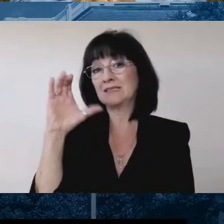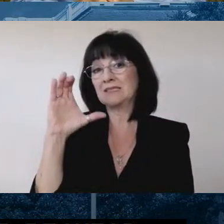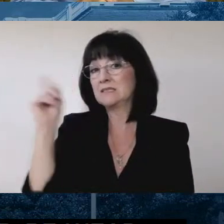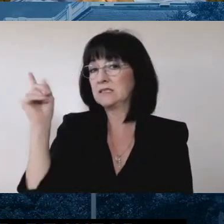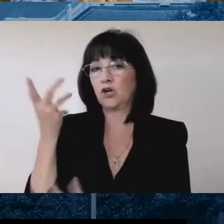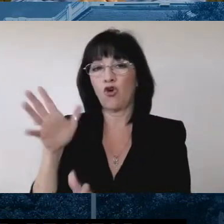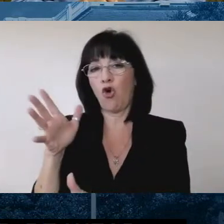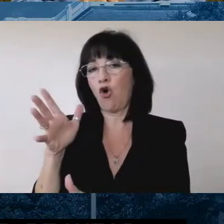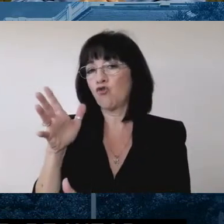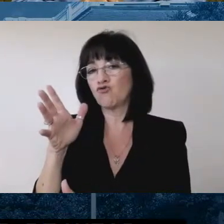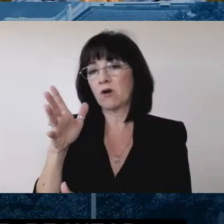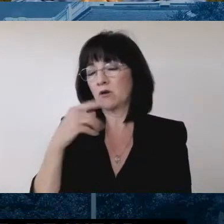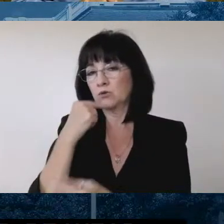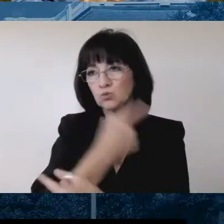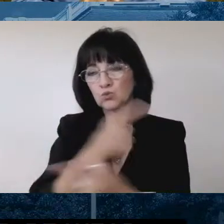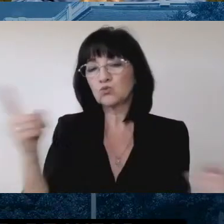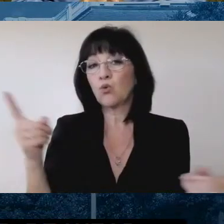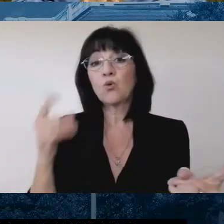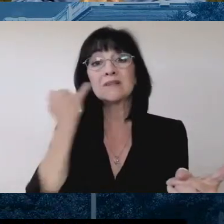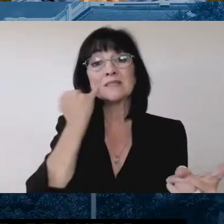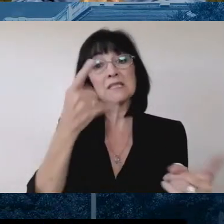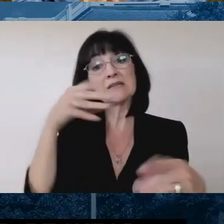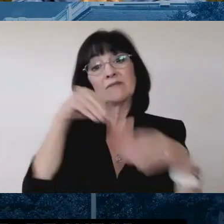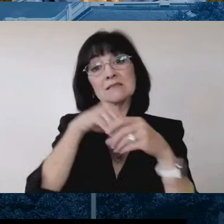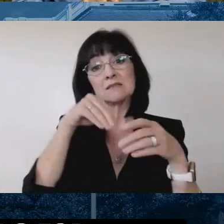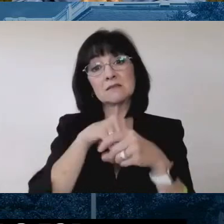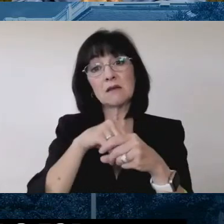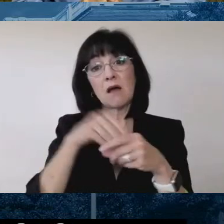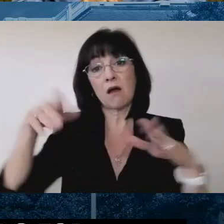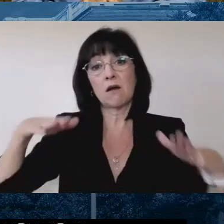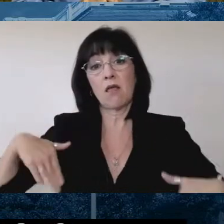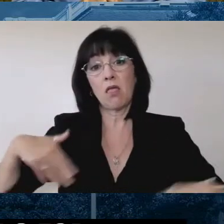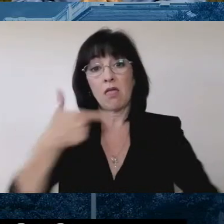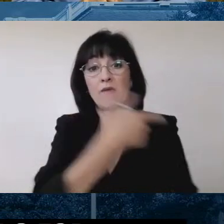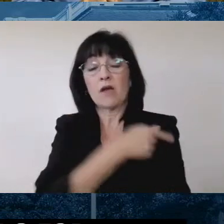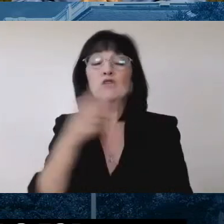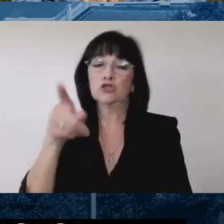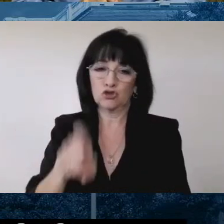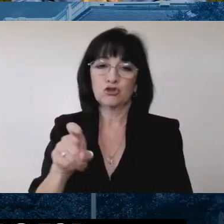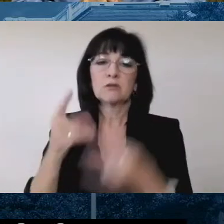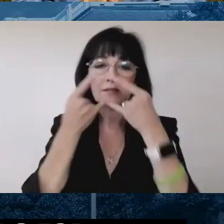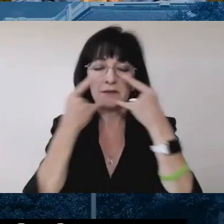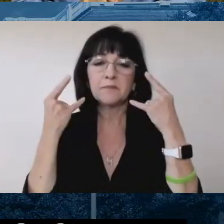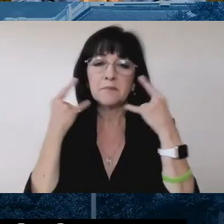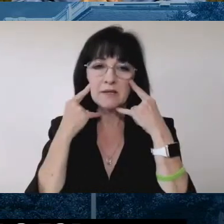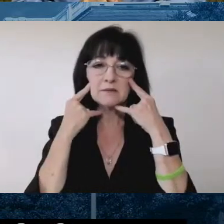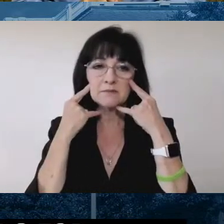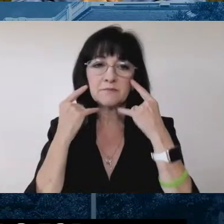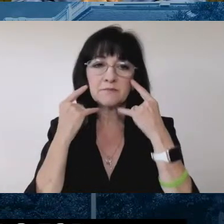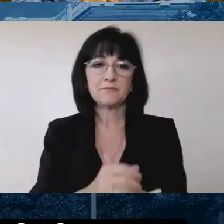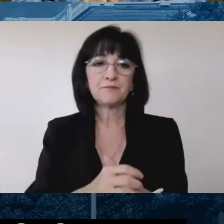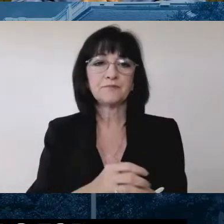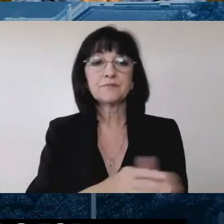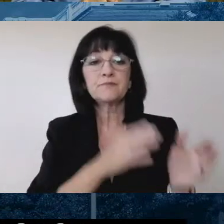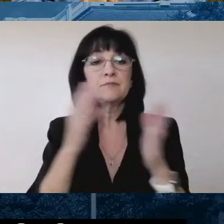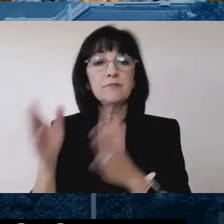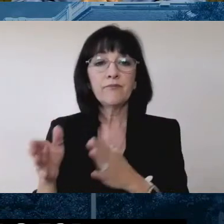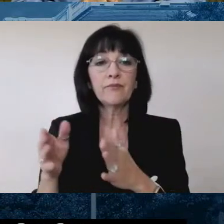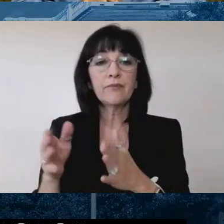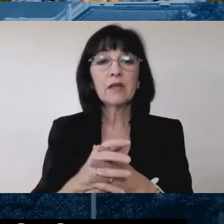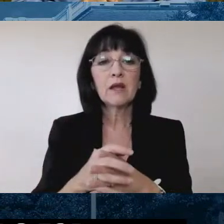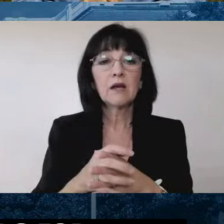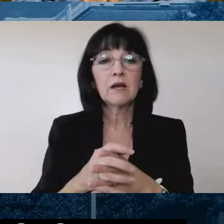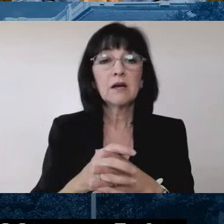that's uneven. Upstate in Newcastle County, 51% of young adults are vaccinated, to